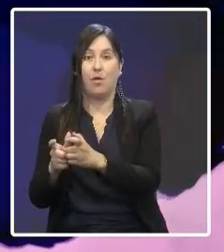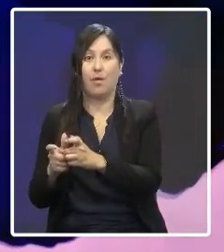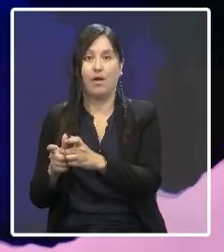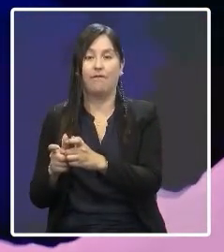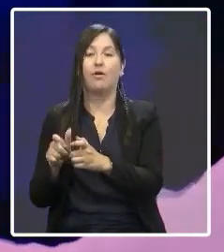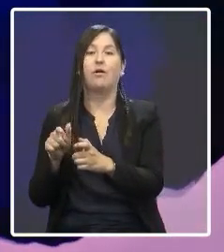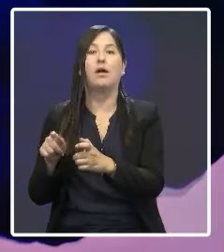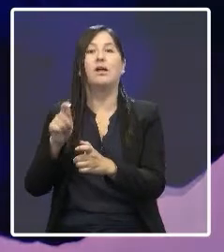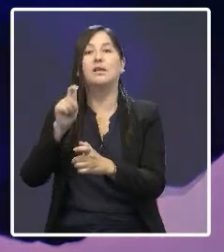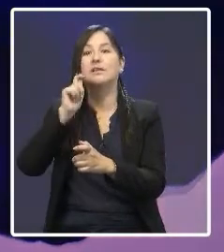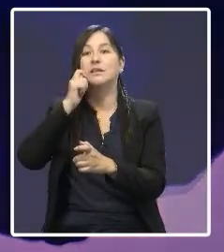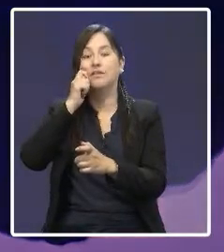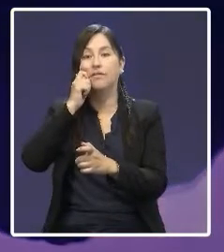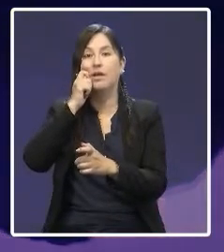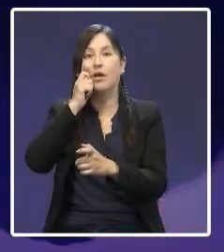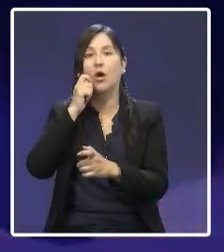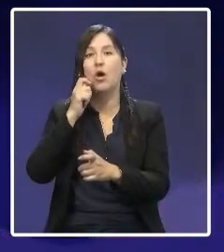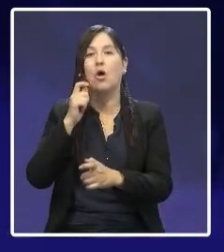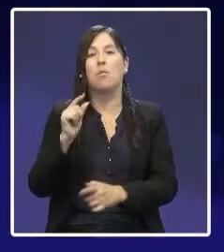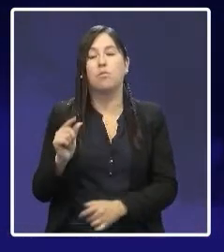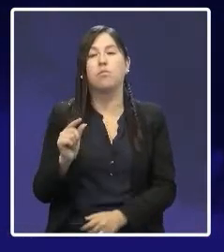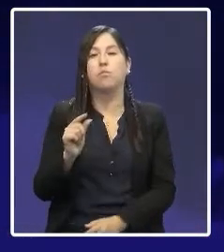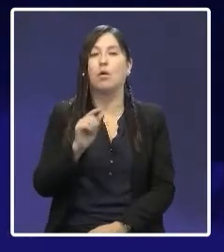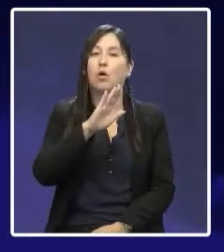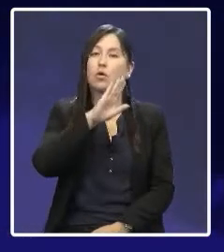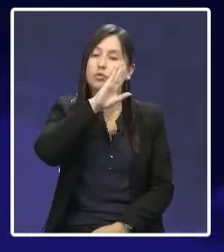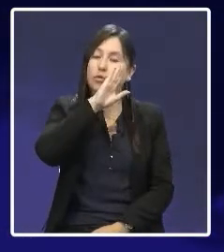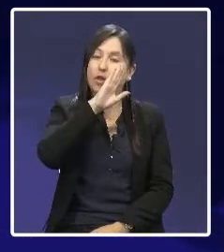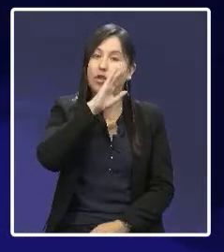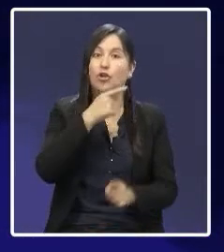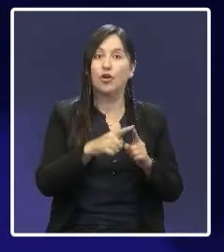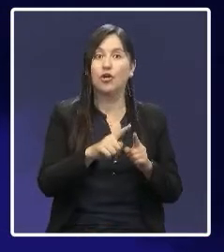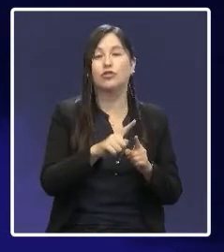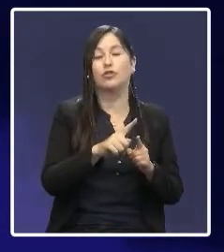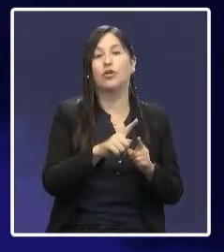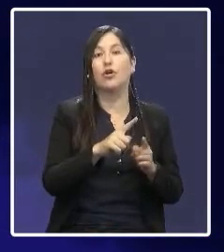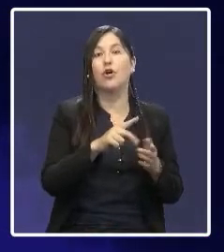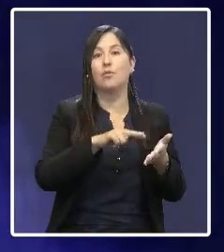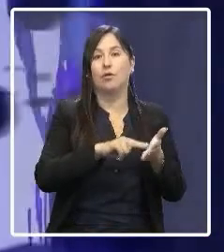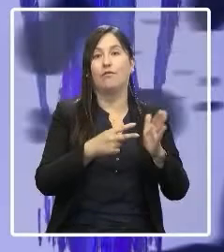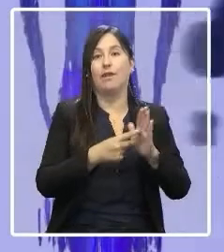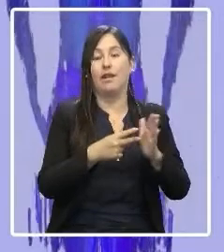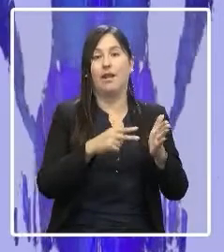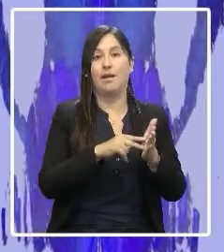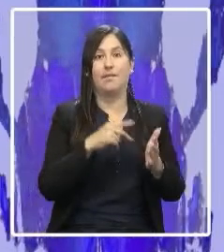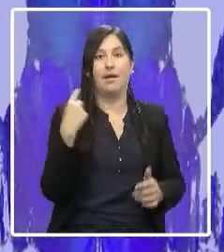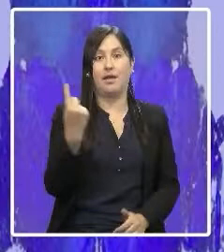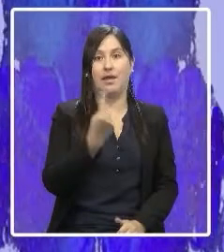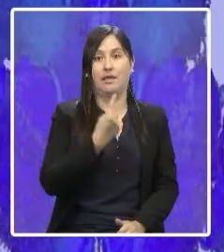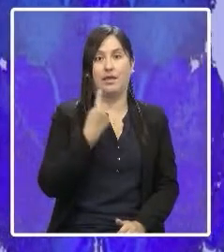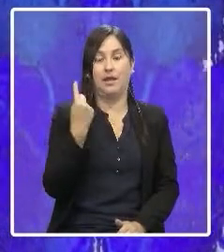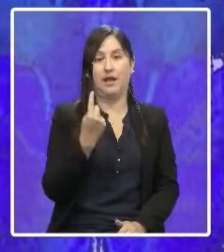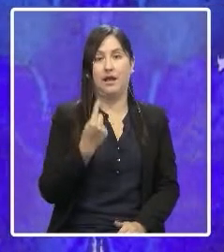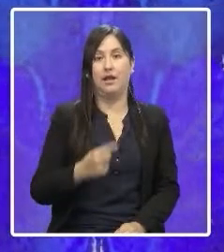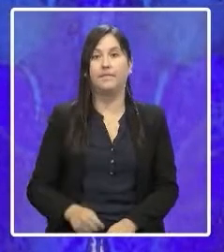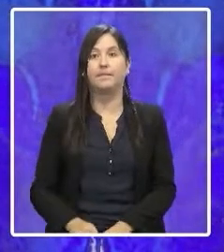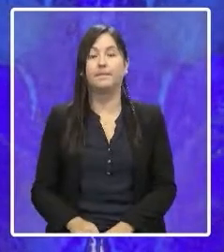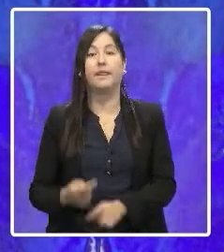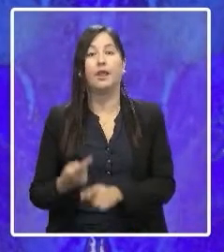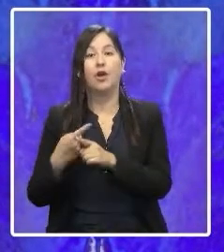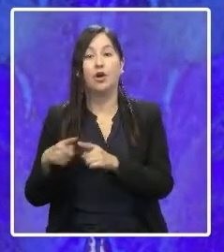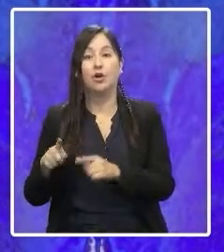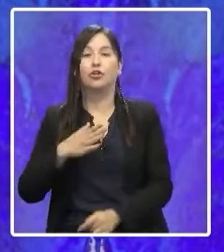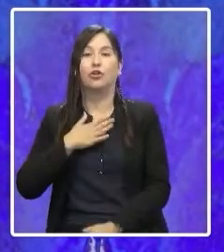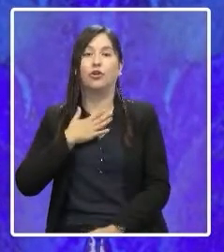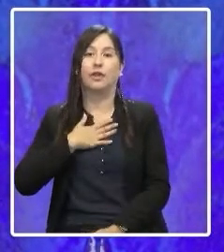more generally. And then the final two meta-analytic studies that I just want to talk about is a study by Cheng et al. They